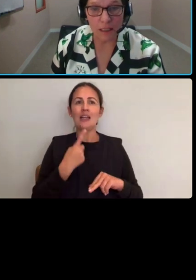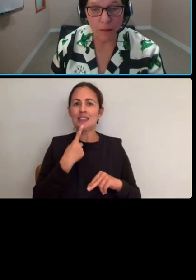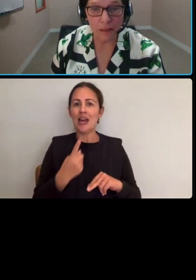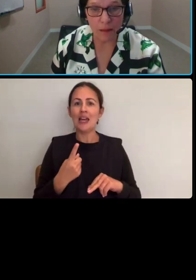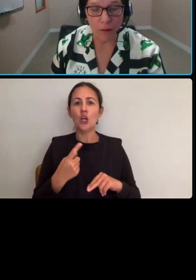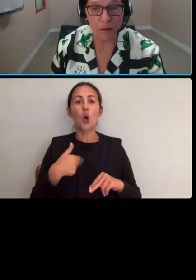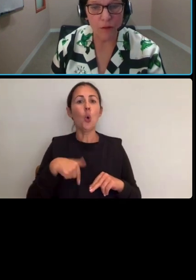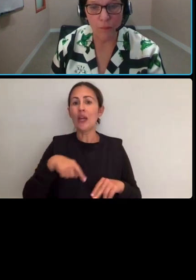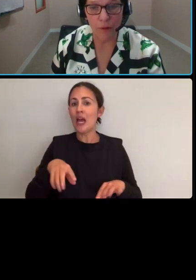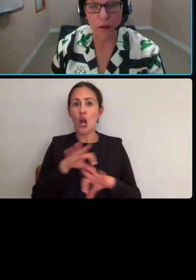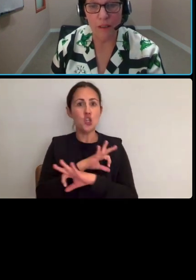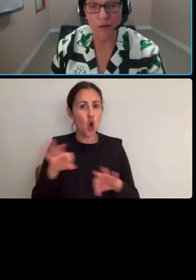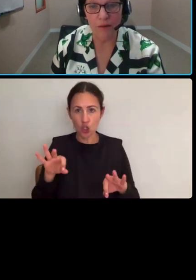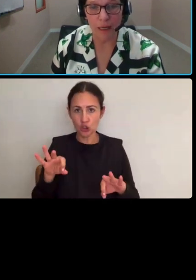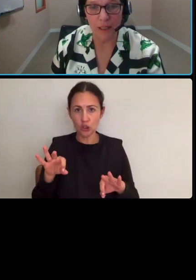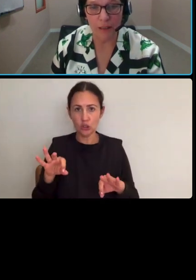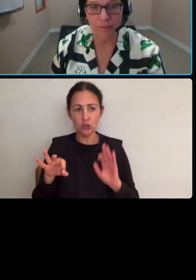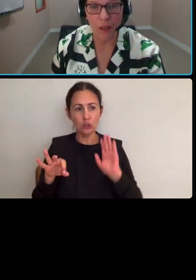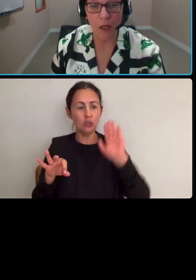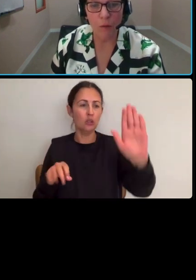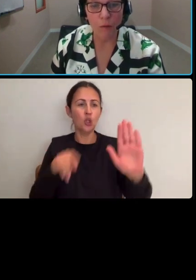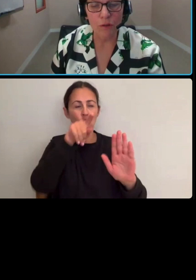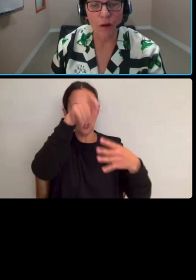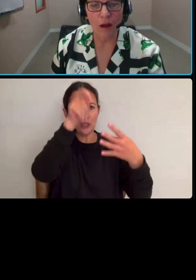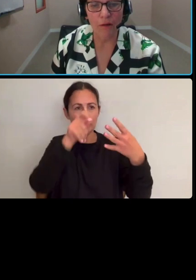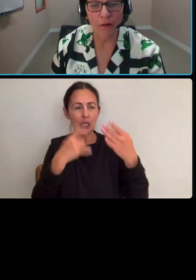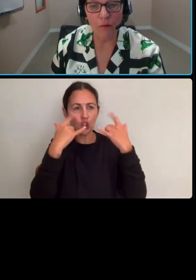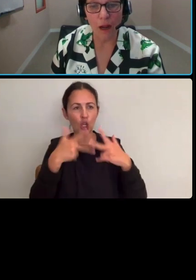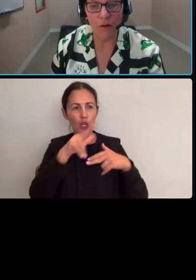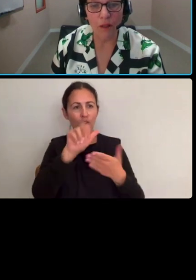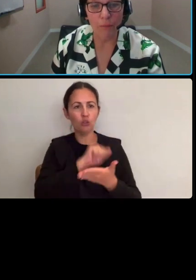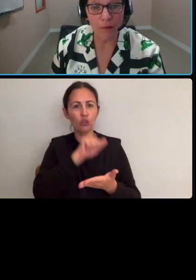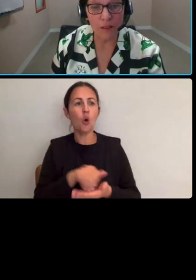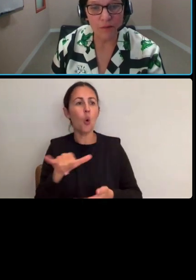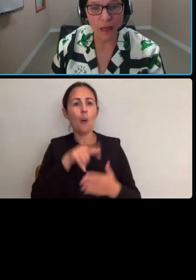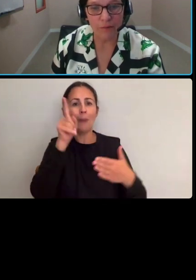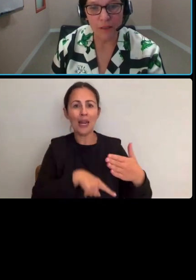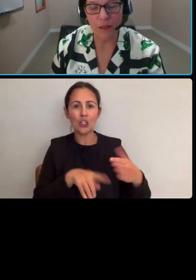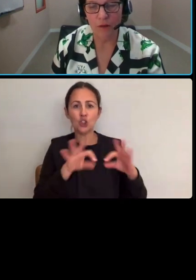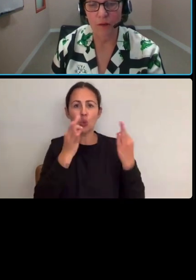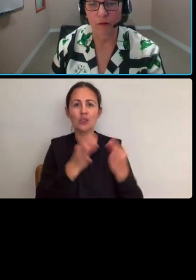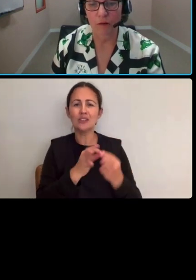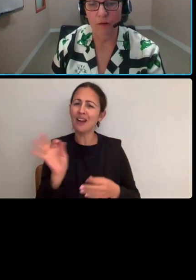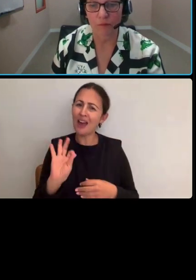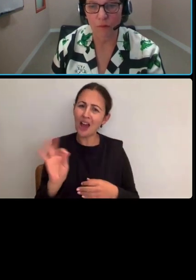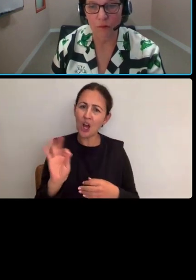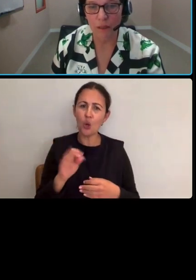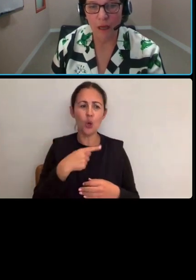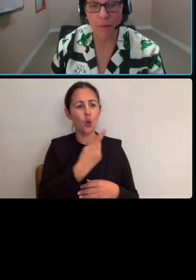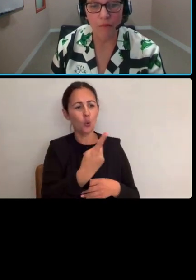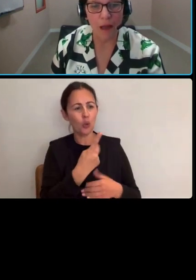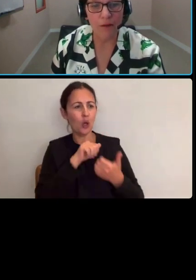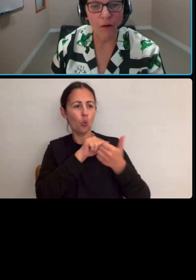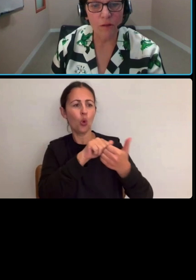is not tick a box or punitive regulation. We want to avoid relying on the appearance of toughness through the creation of